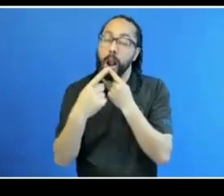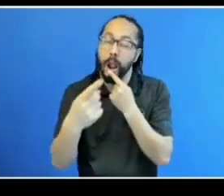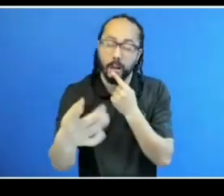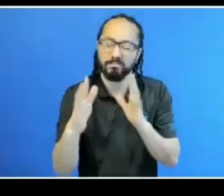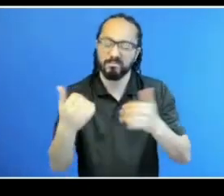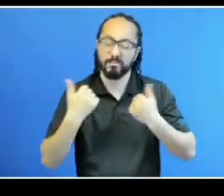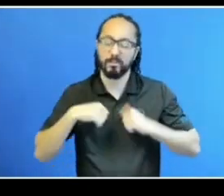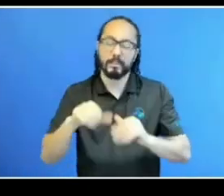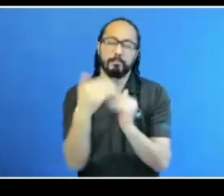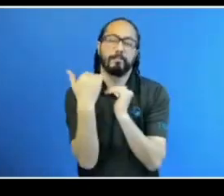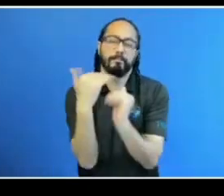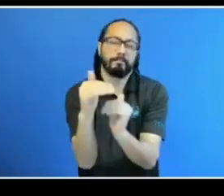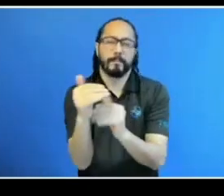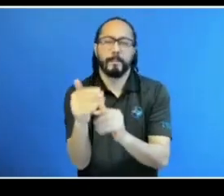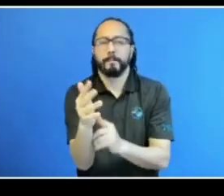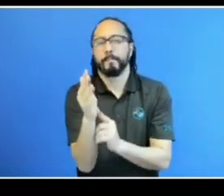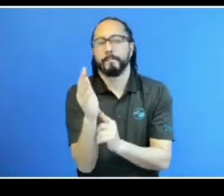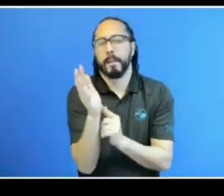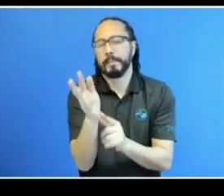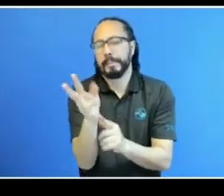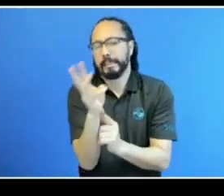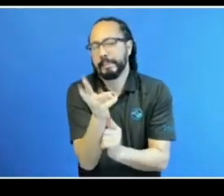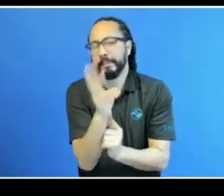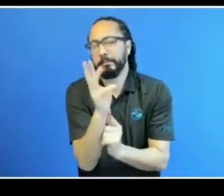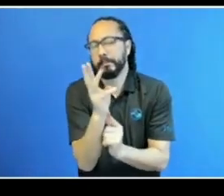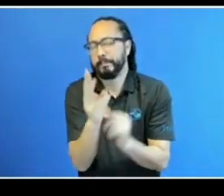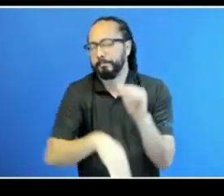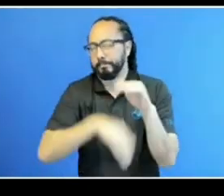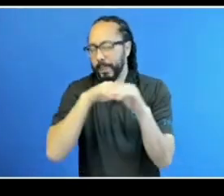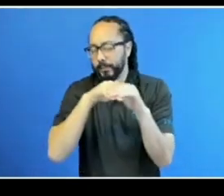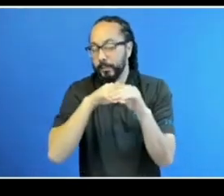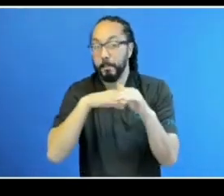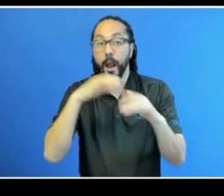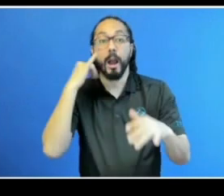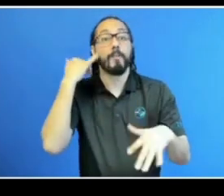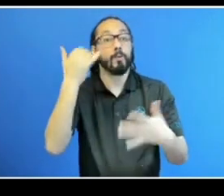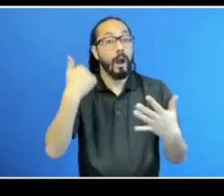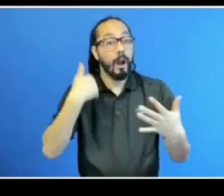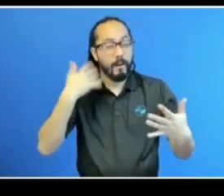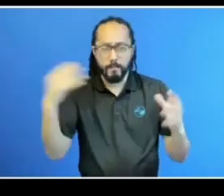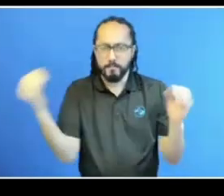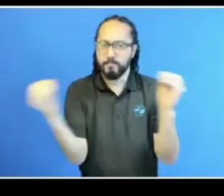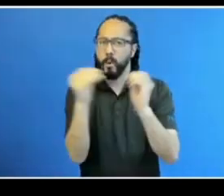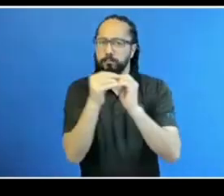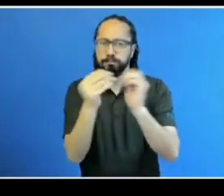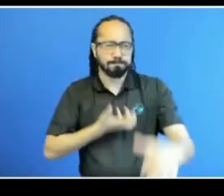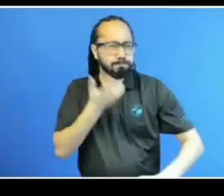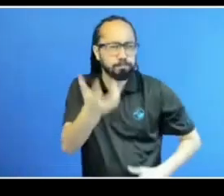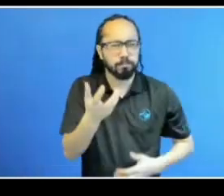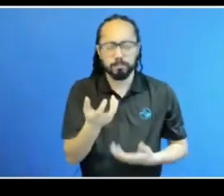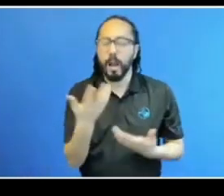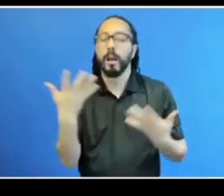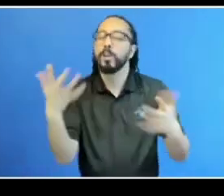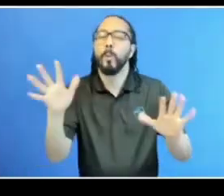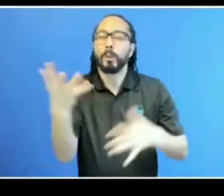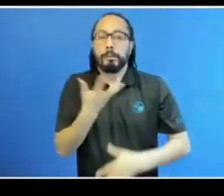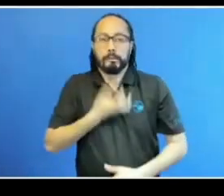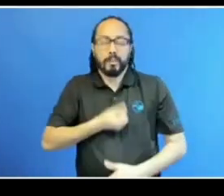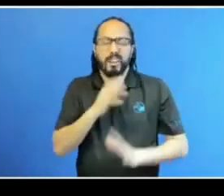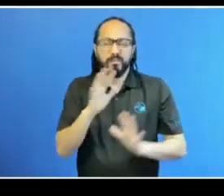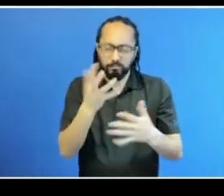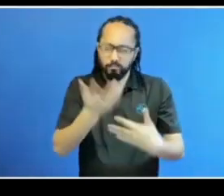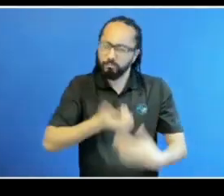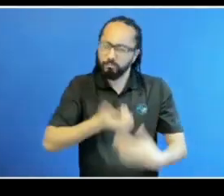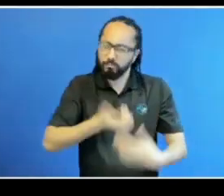answer within 5 to 6 minutes long. But, you know, if you have more to say, you know, I want you to share that. I don't want you to hold back. So